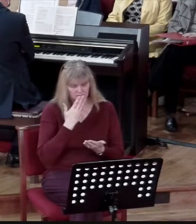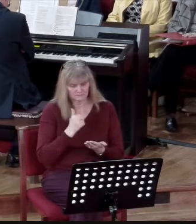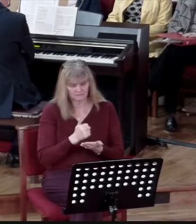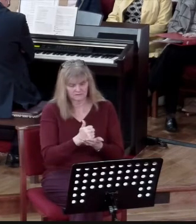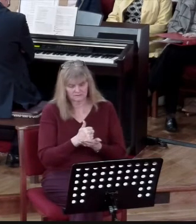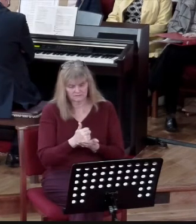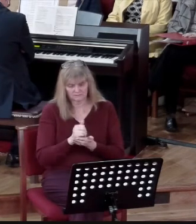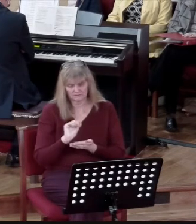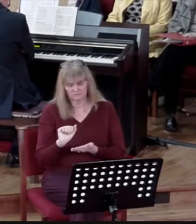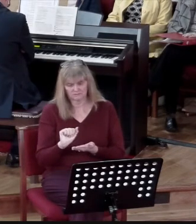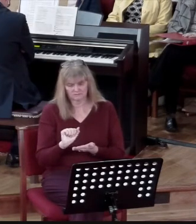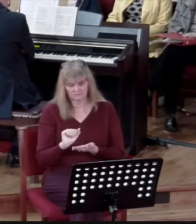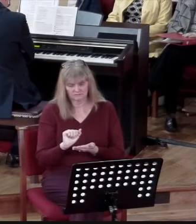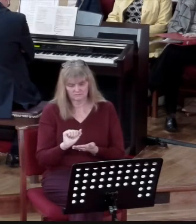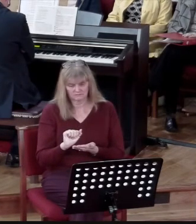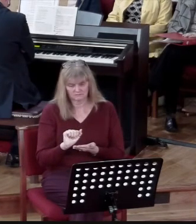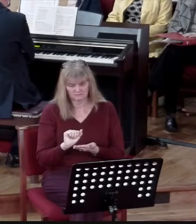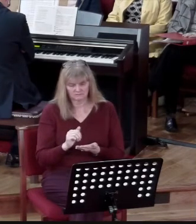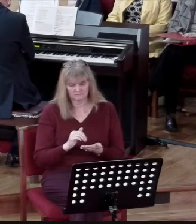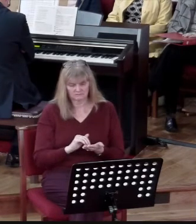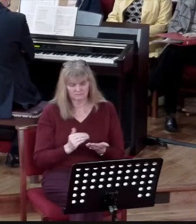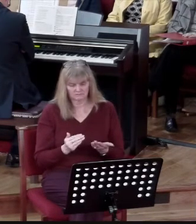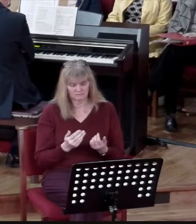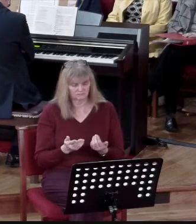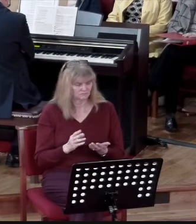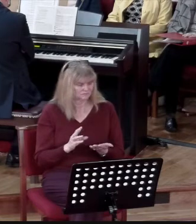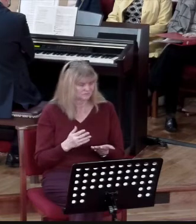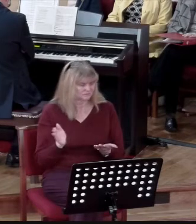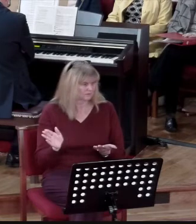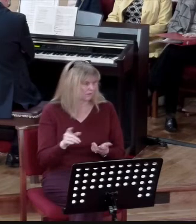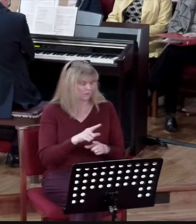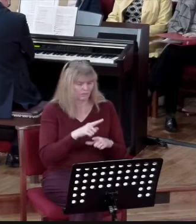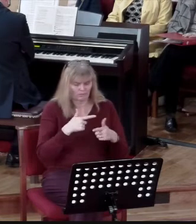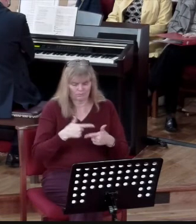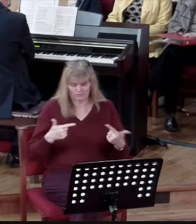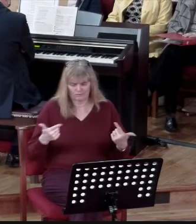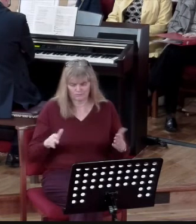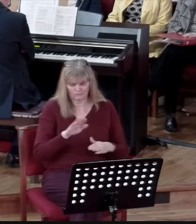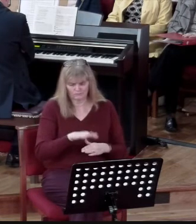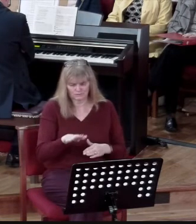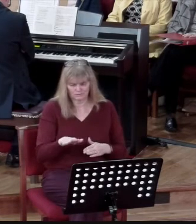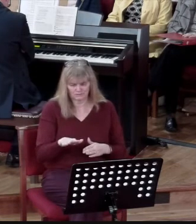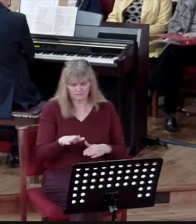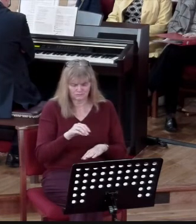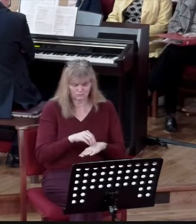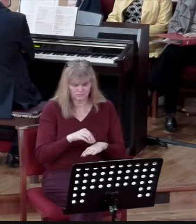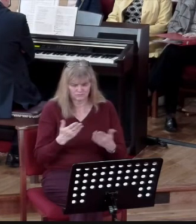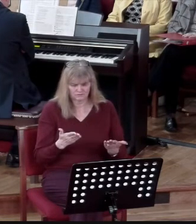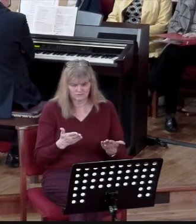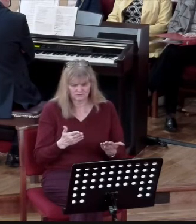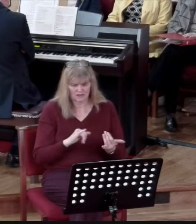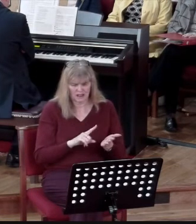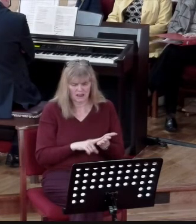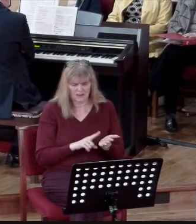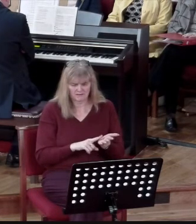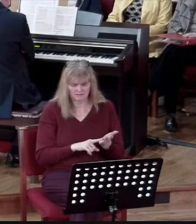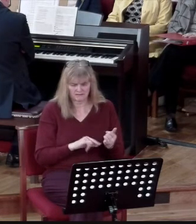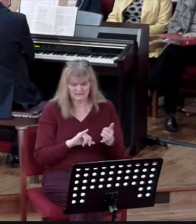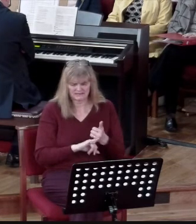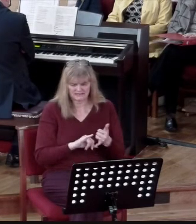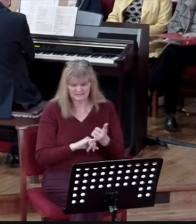Lord, we pray for all places of trouble today, of Libya and Sudan as well. And we pray for